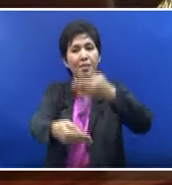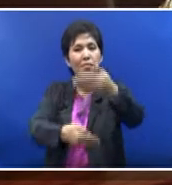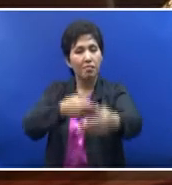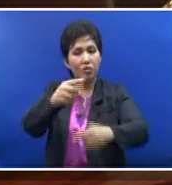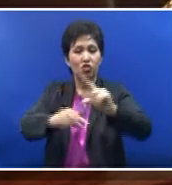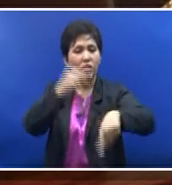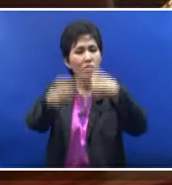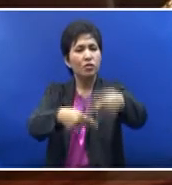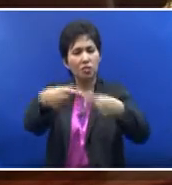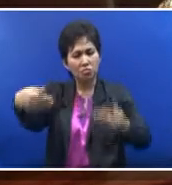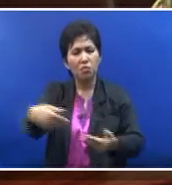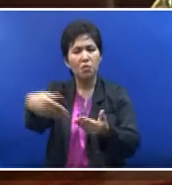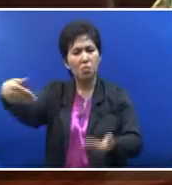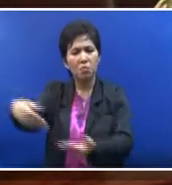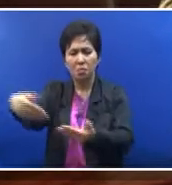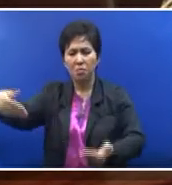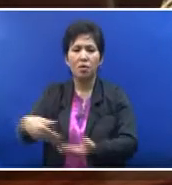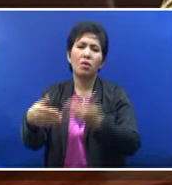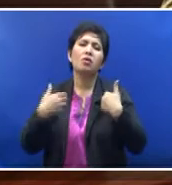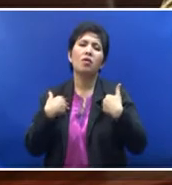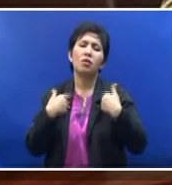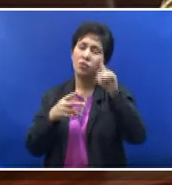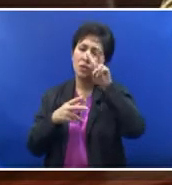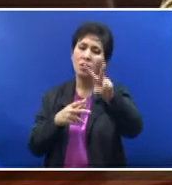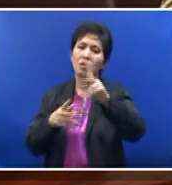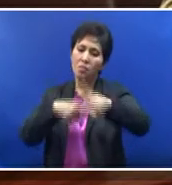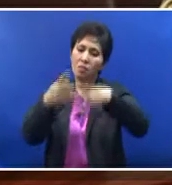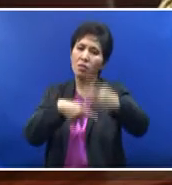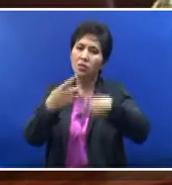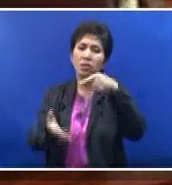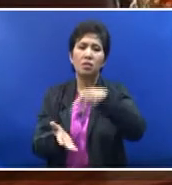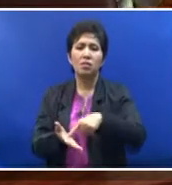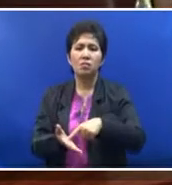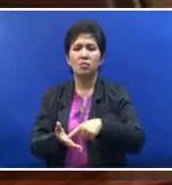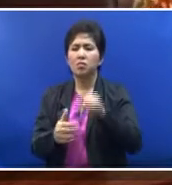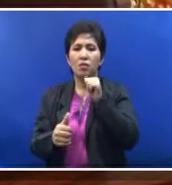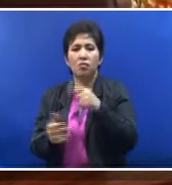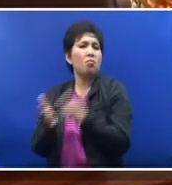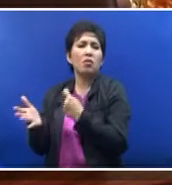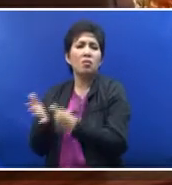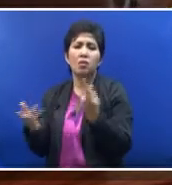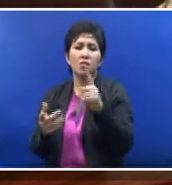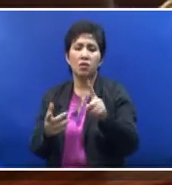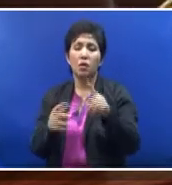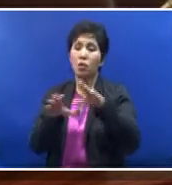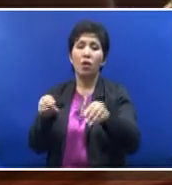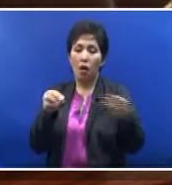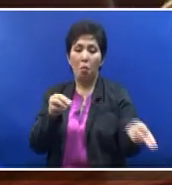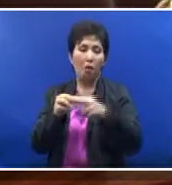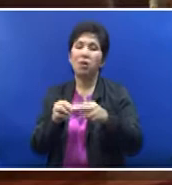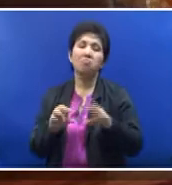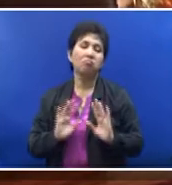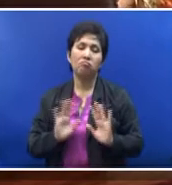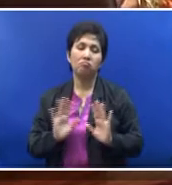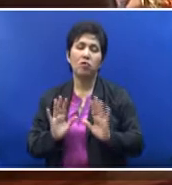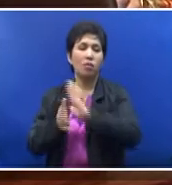to generation. Okay, so you can see the process. Okay, it is not that suddenly you adapt it. Right? It is not that suddenly